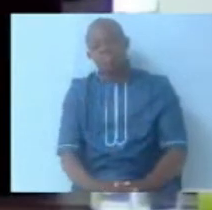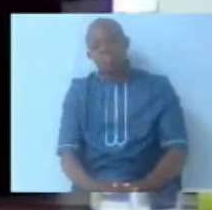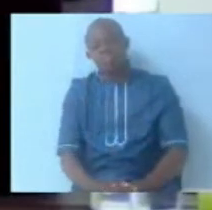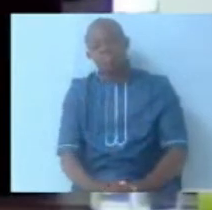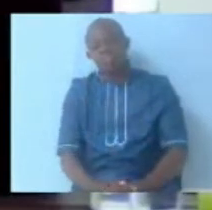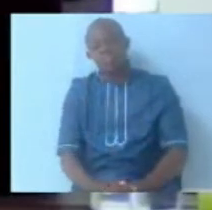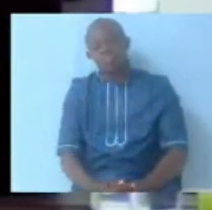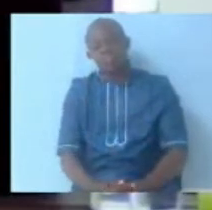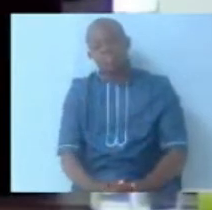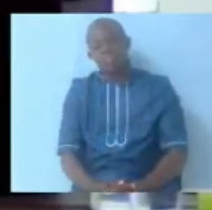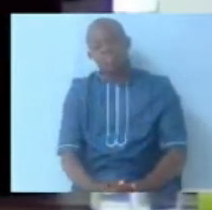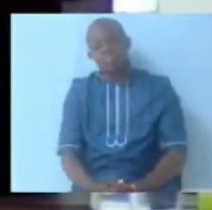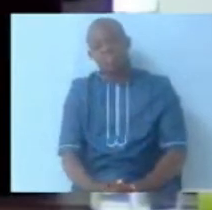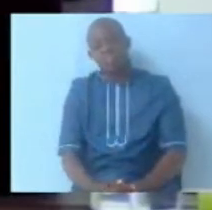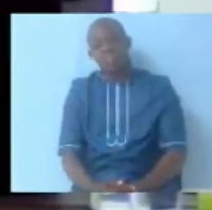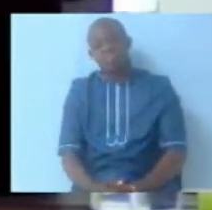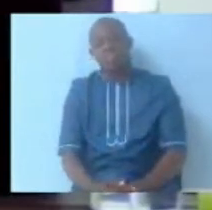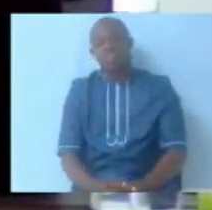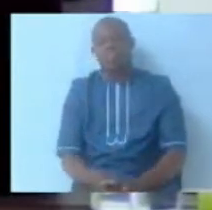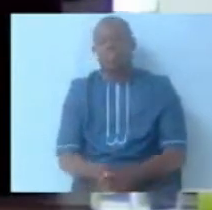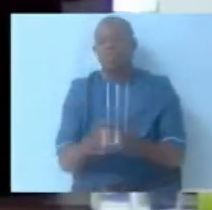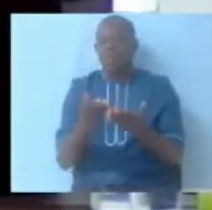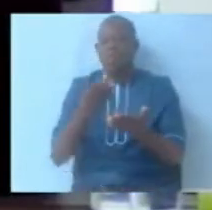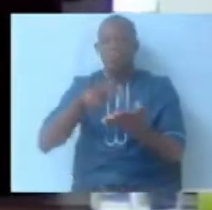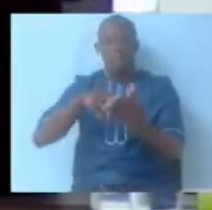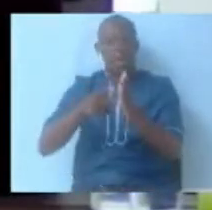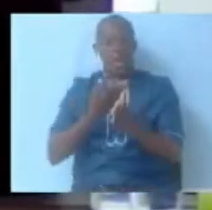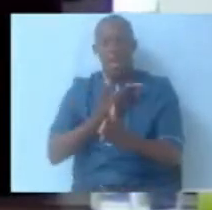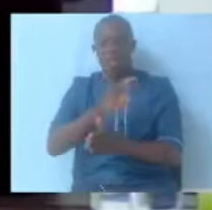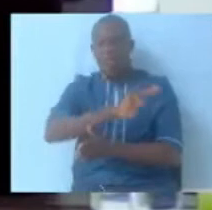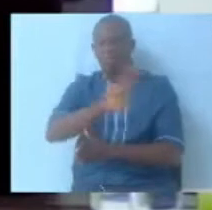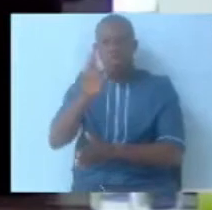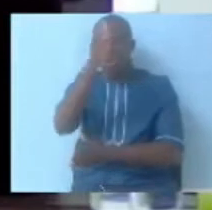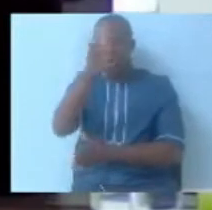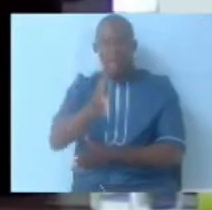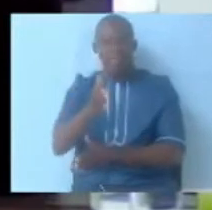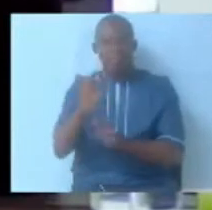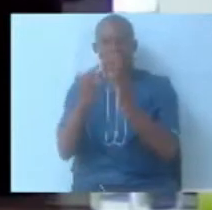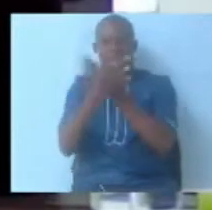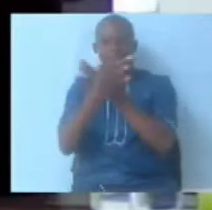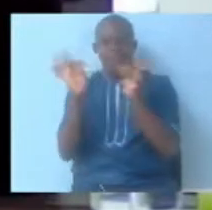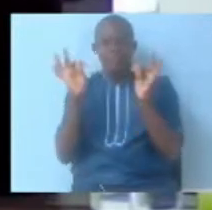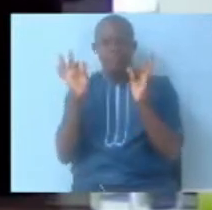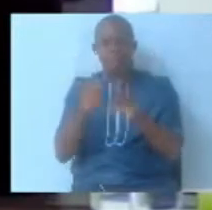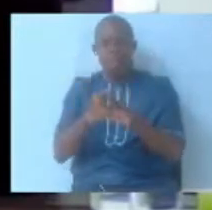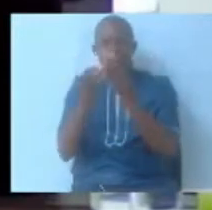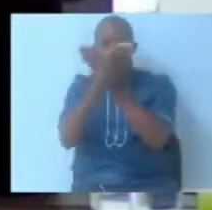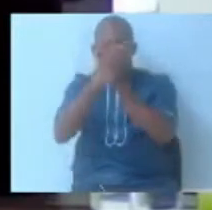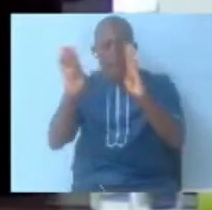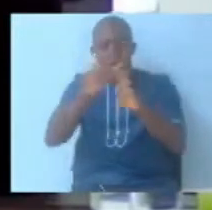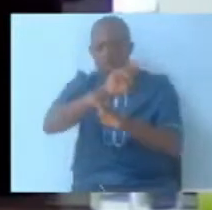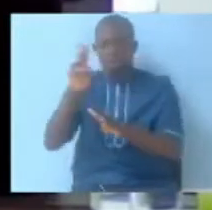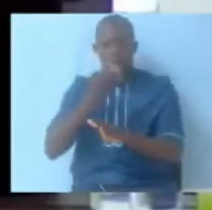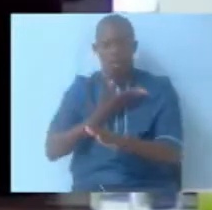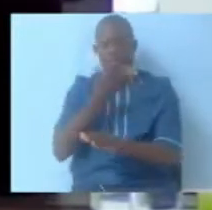mararo londi lanyim banko kan. So there was no right to liberty per se, the no. right to bail and Munda. The 72 hour time limit